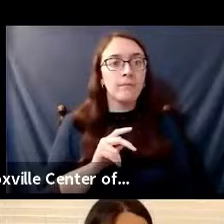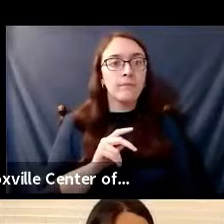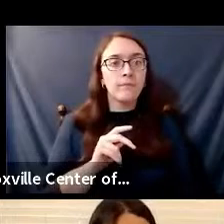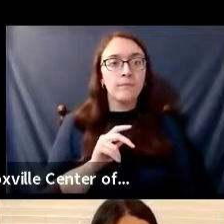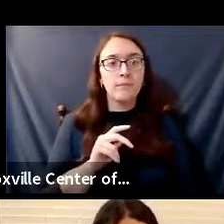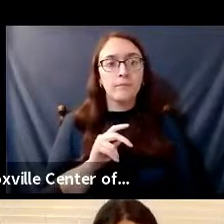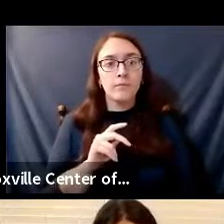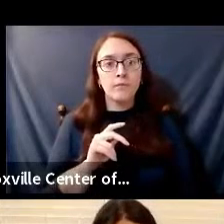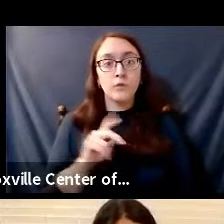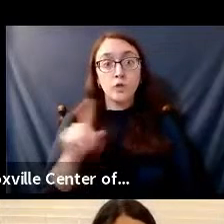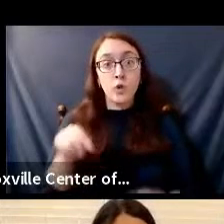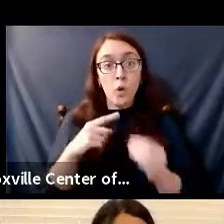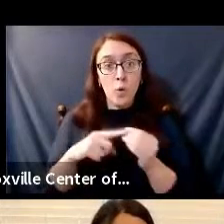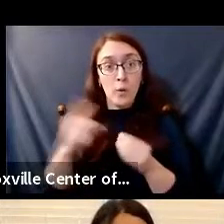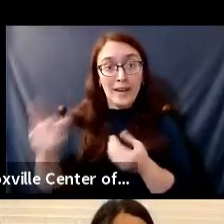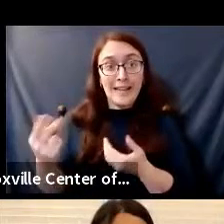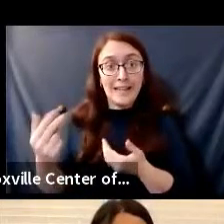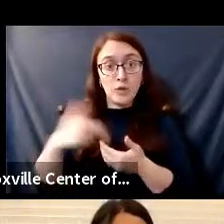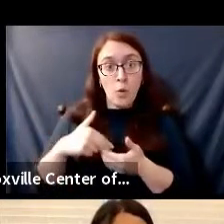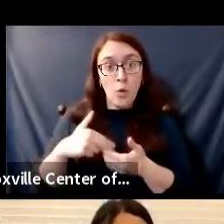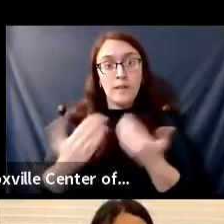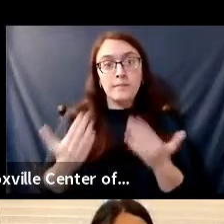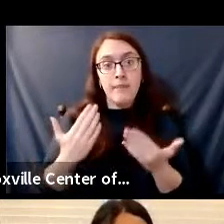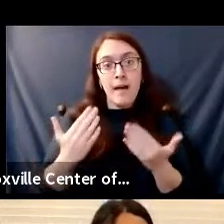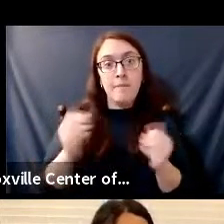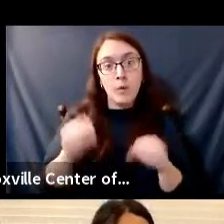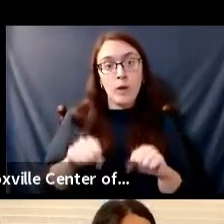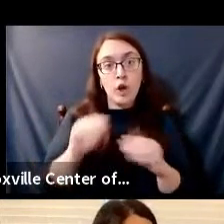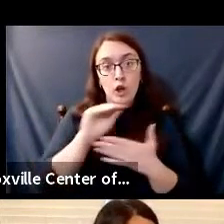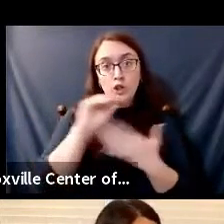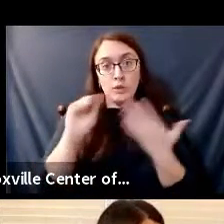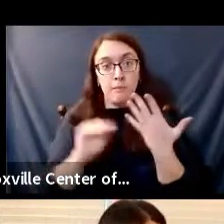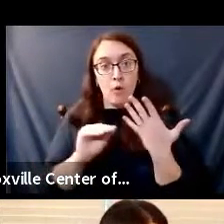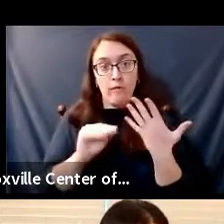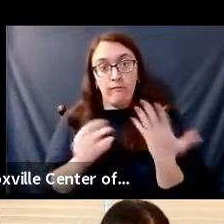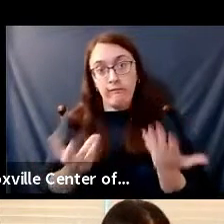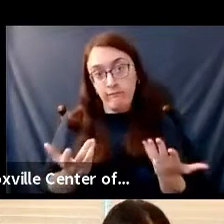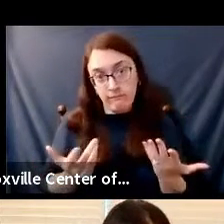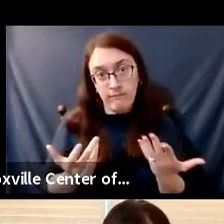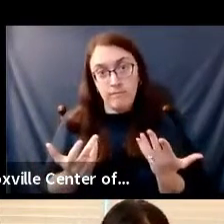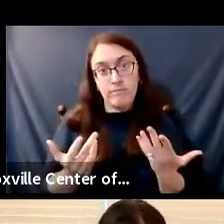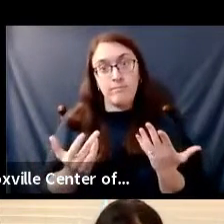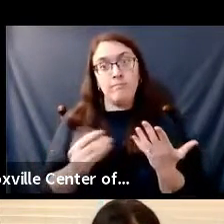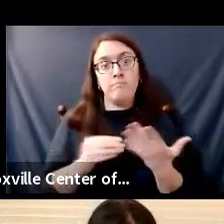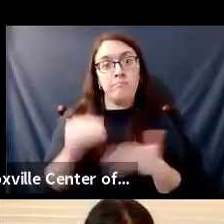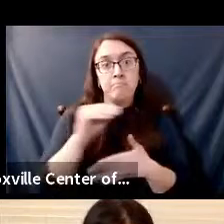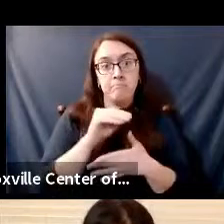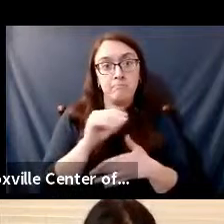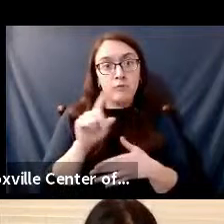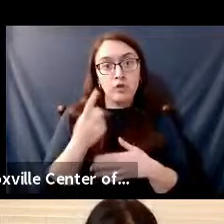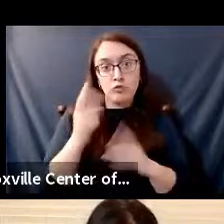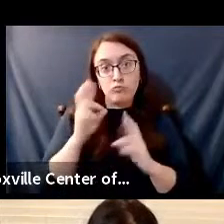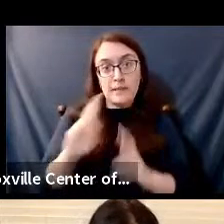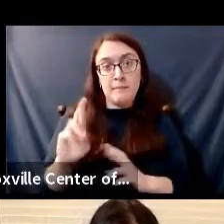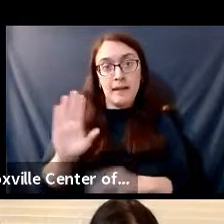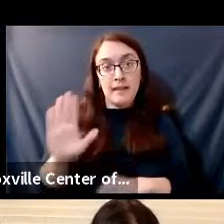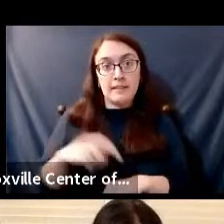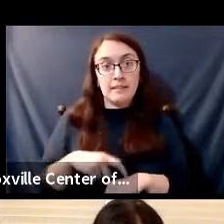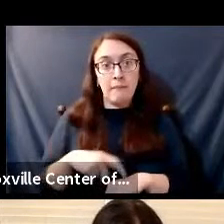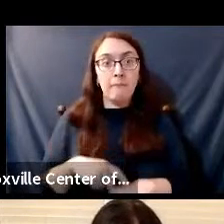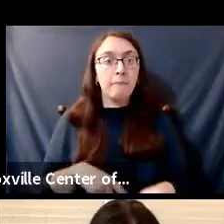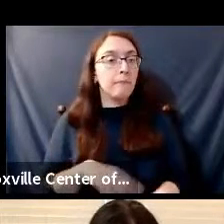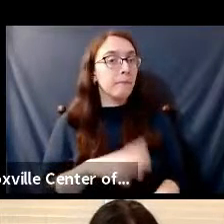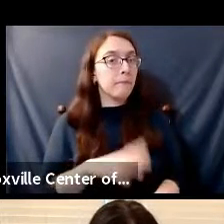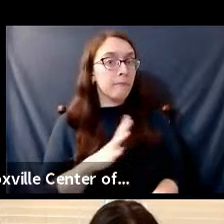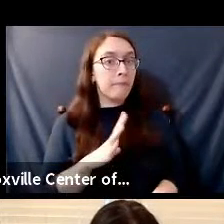But- yeah, so when he joins us, maybe we could go to that agenda item. It's just a thought, just to respect his time. Okay, no, that's